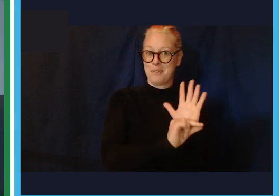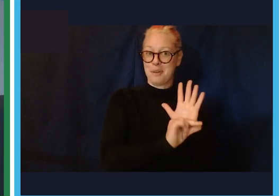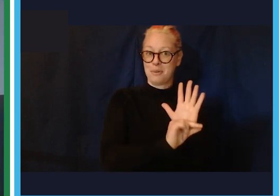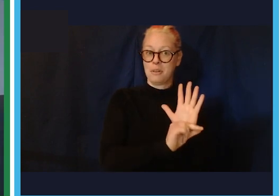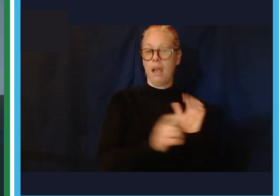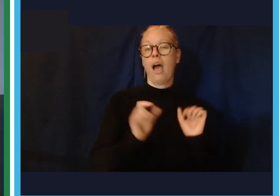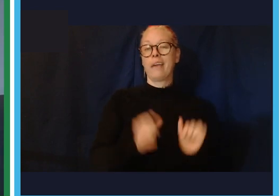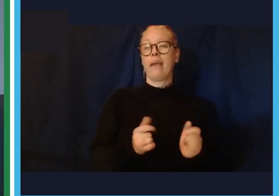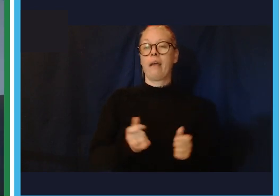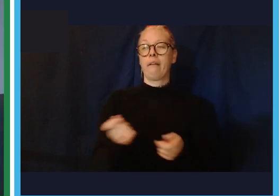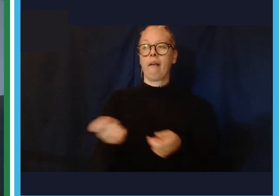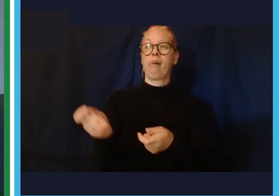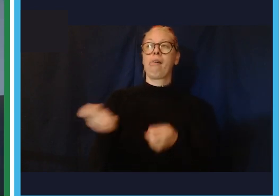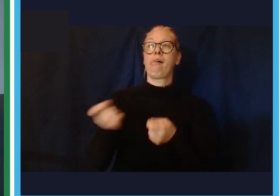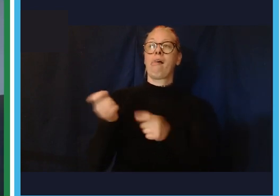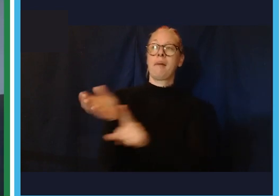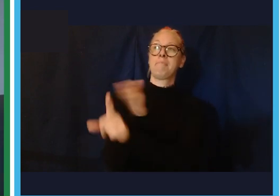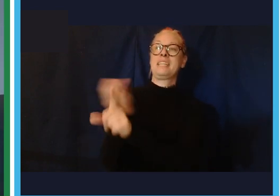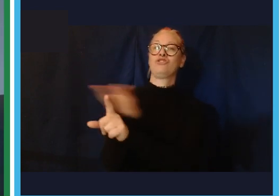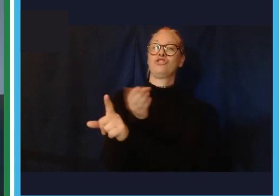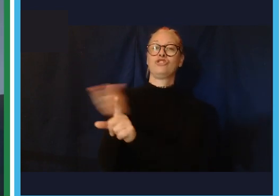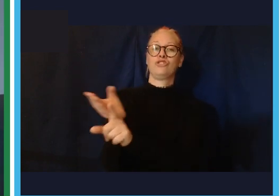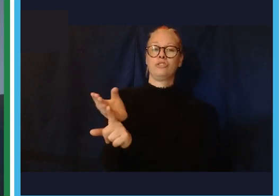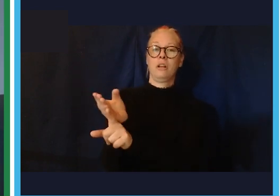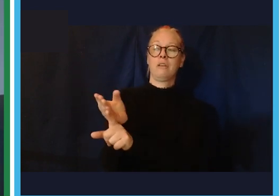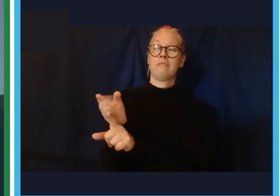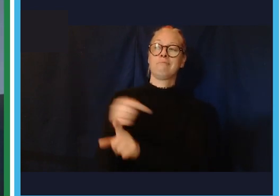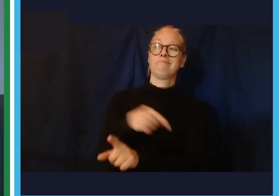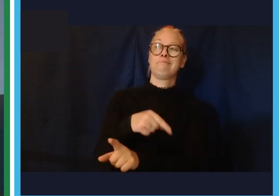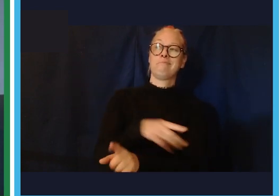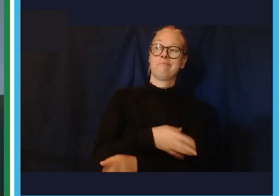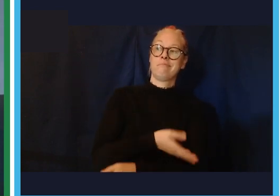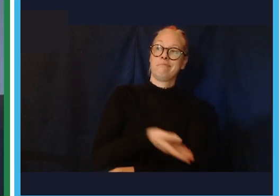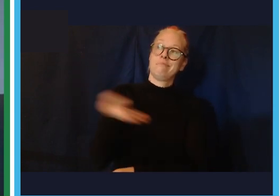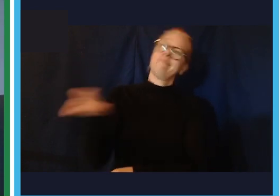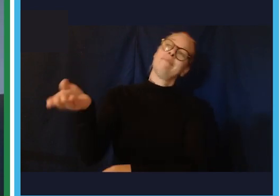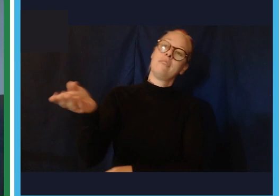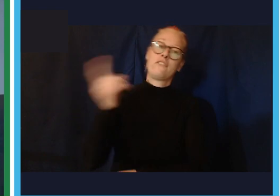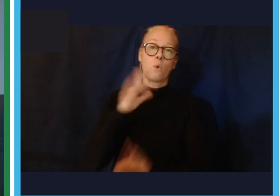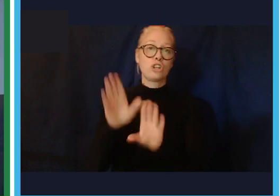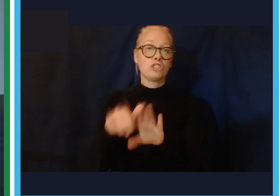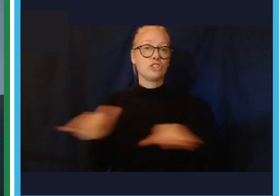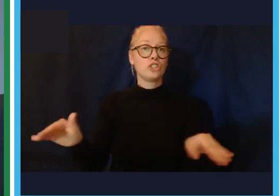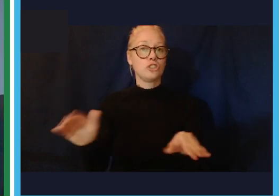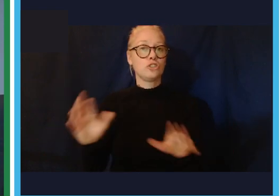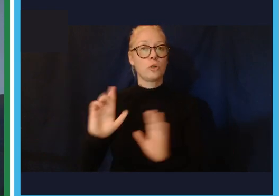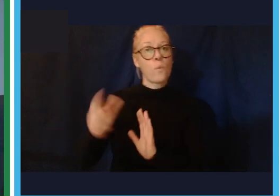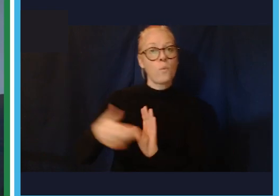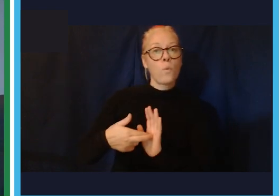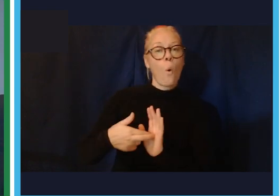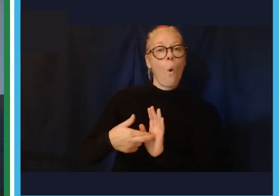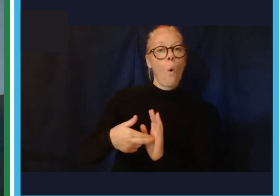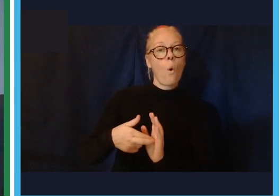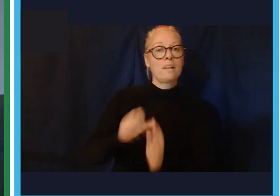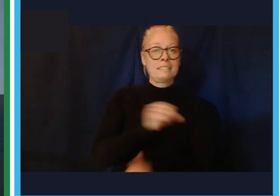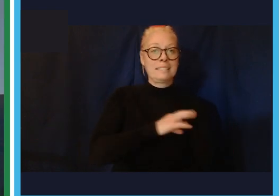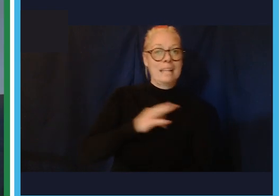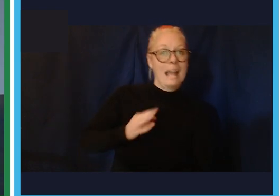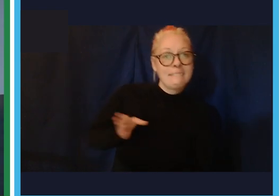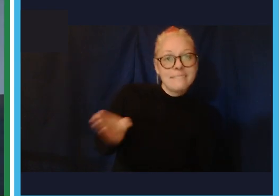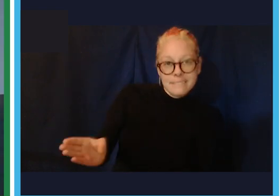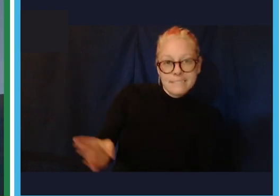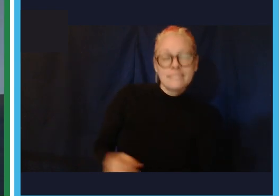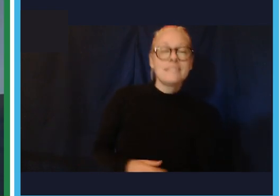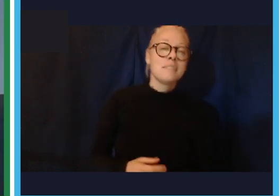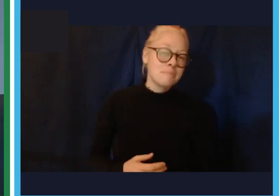that's what I love, is just really understanding who the writer is